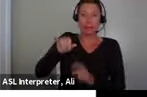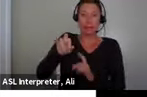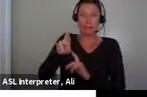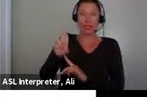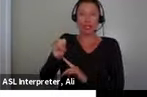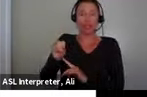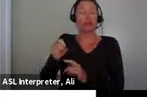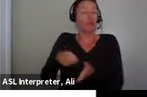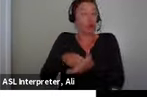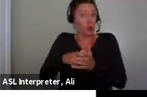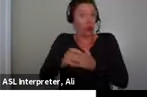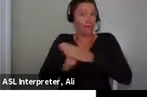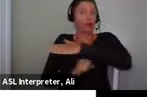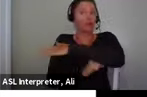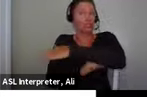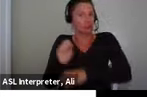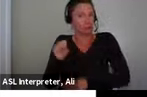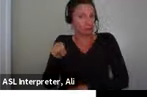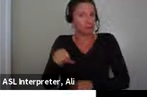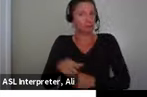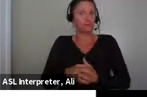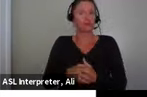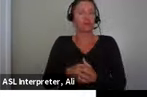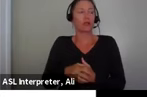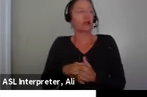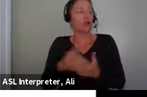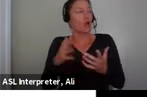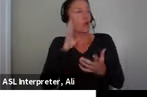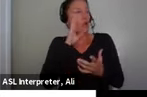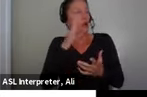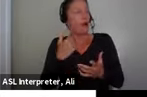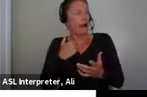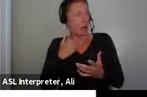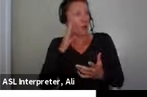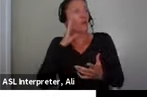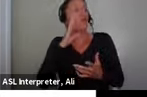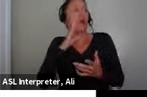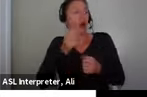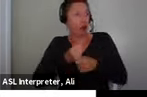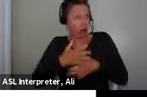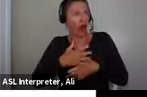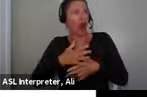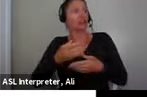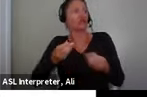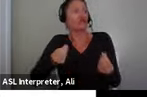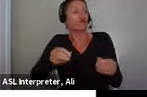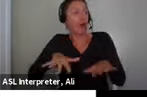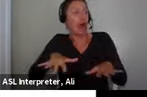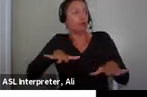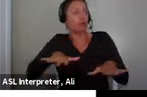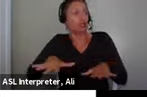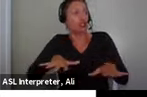need foundations, substantial foundations. But there will be some ground shaking when those are installed.